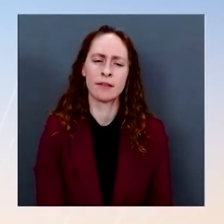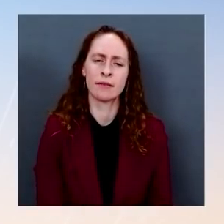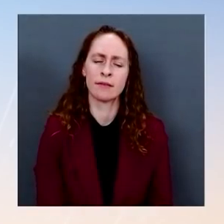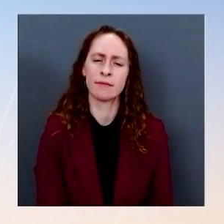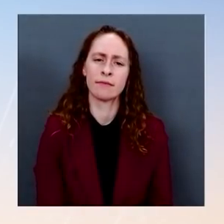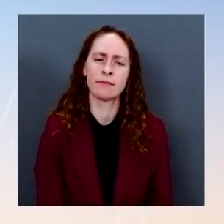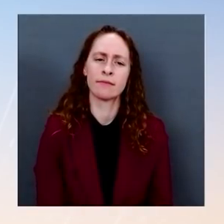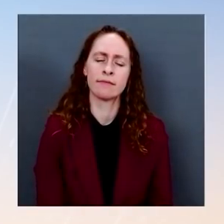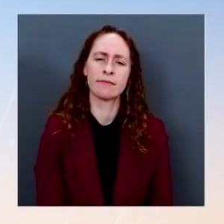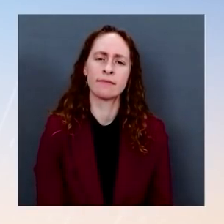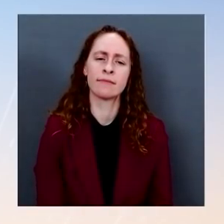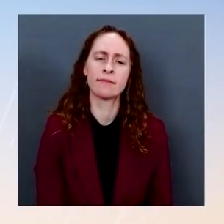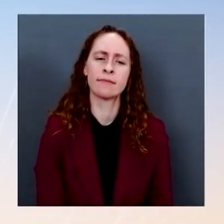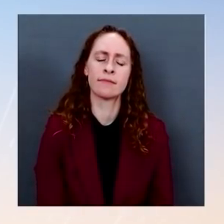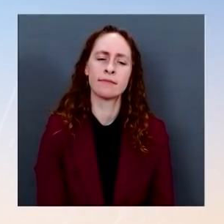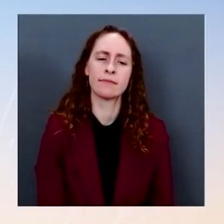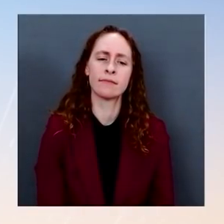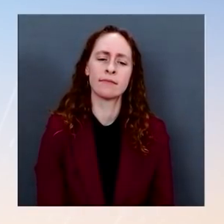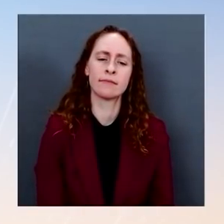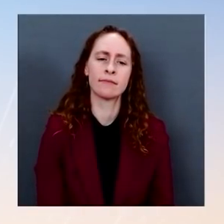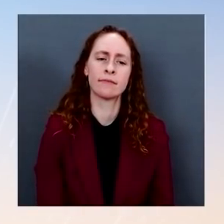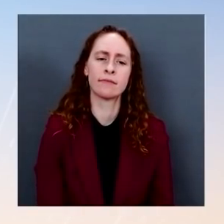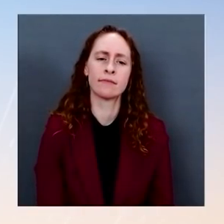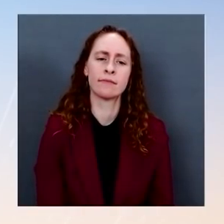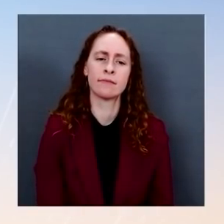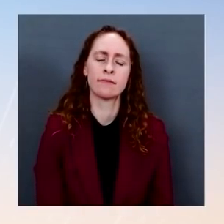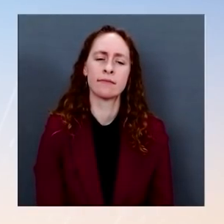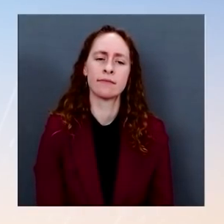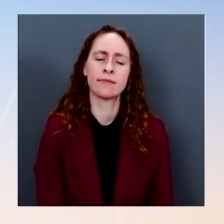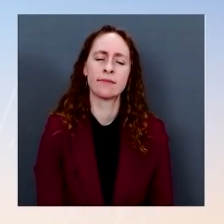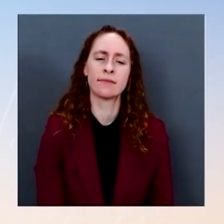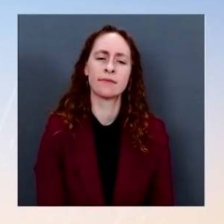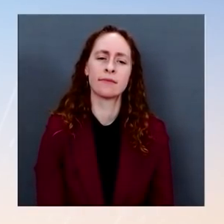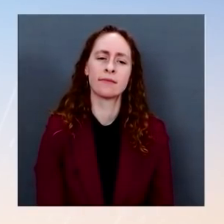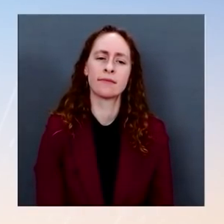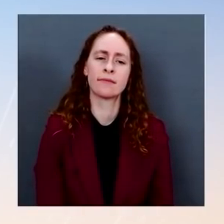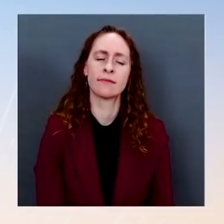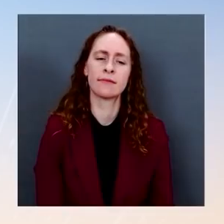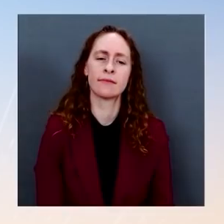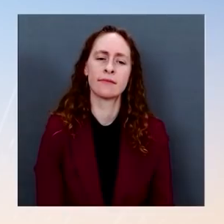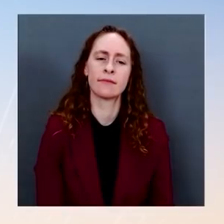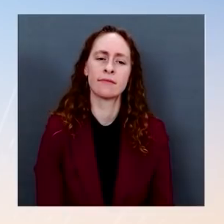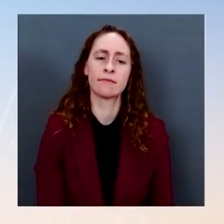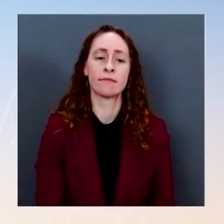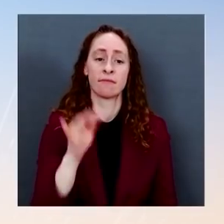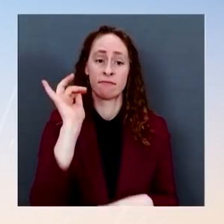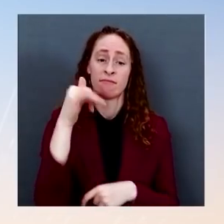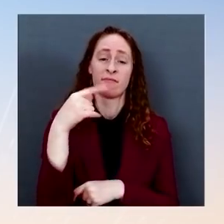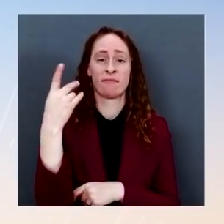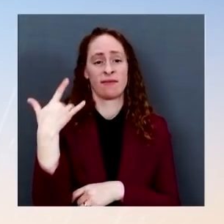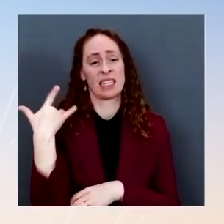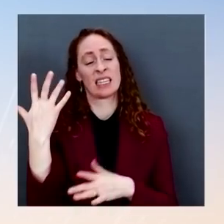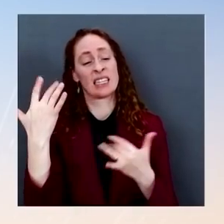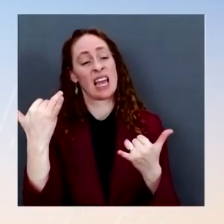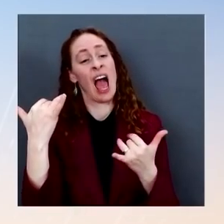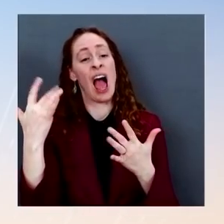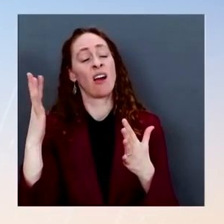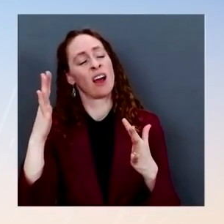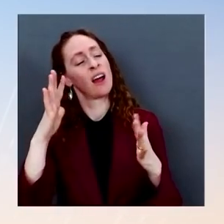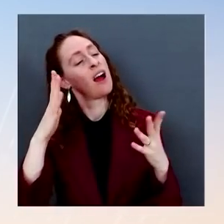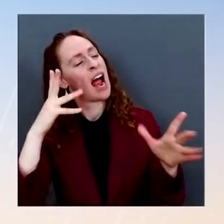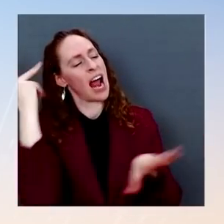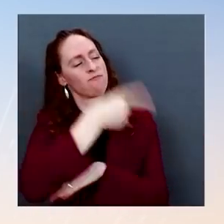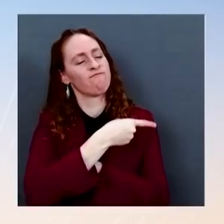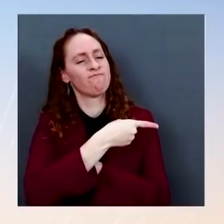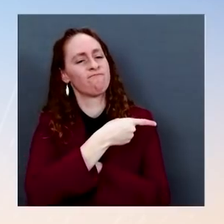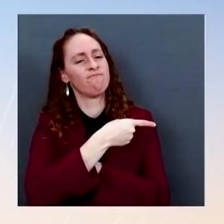keeping with the approach that he and the president had been dealing with? I have not yet read his article. It's been a busy day.